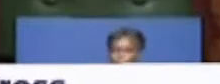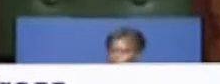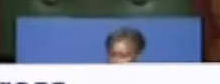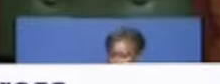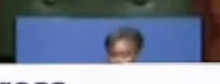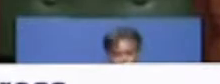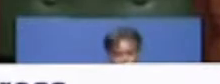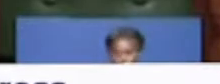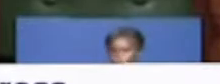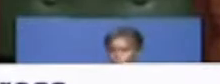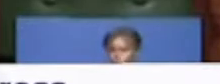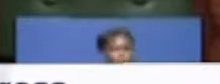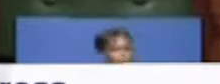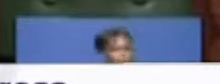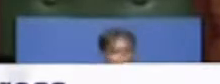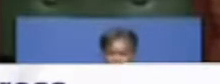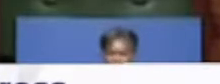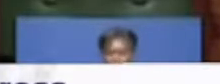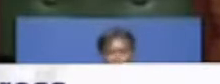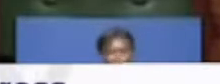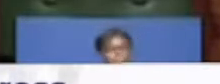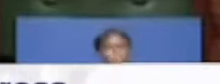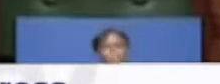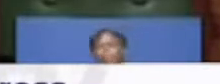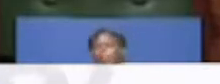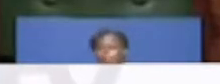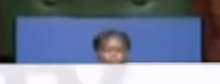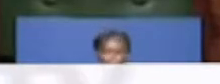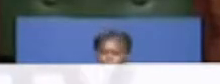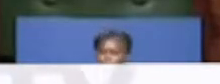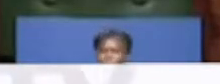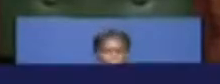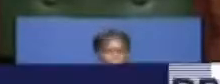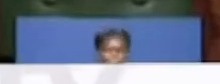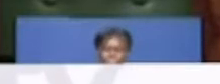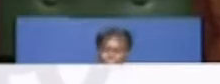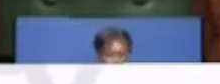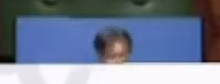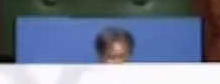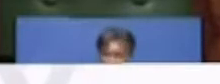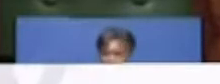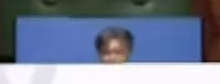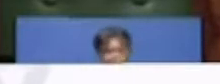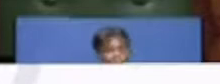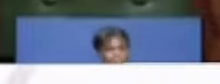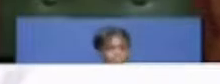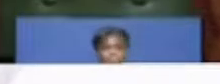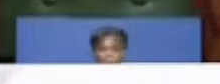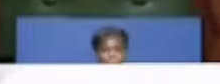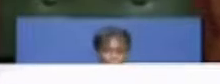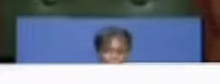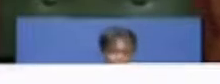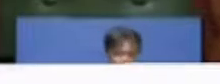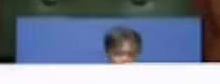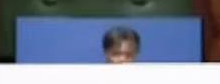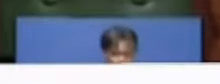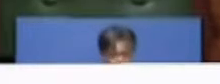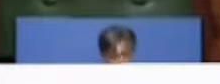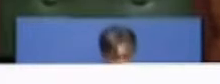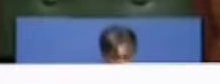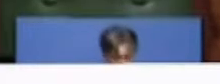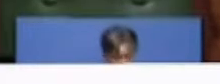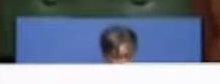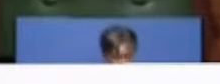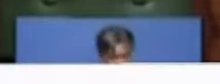growth. Lives were lost and populations displaced. And during this election, Kenya's foreign